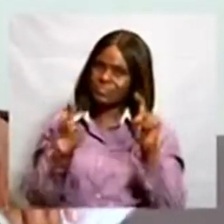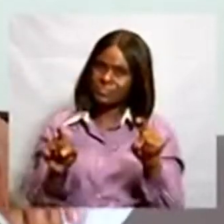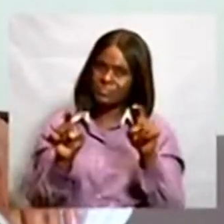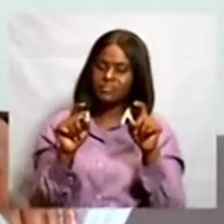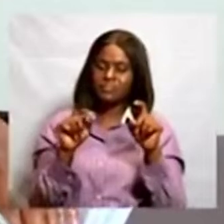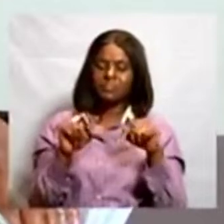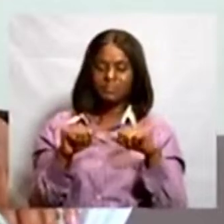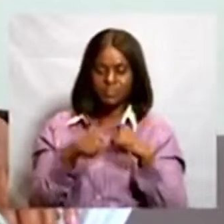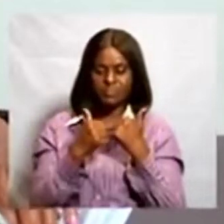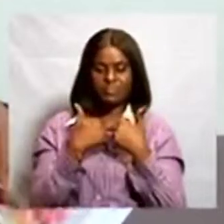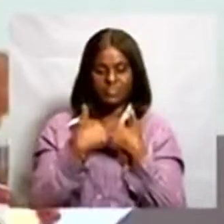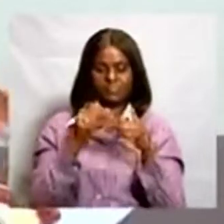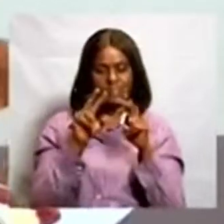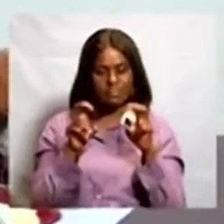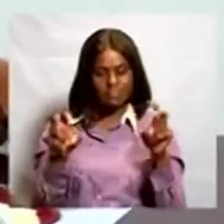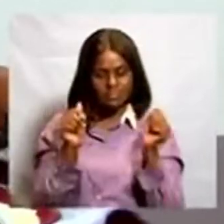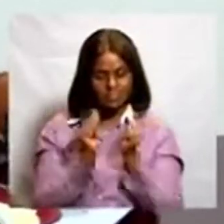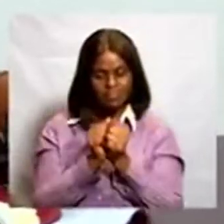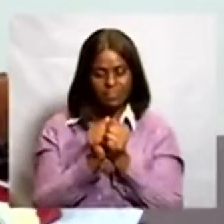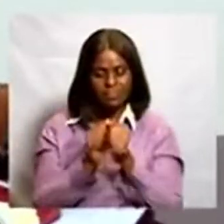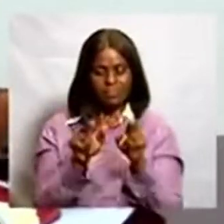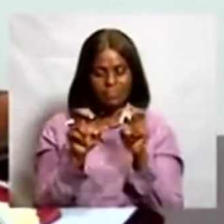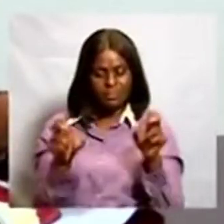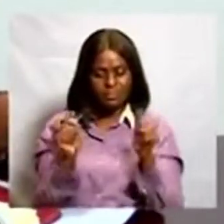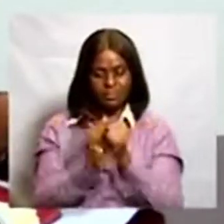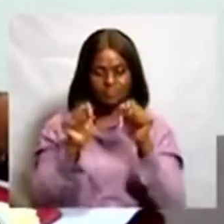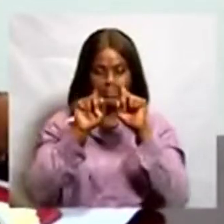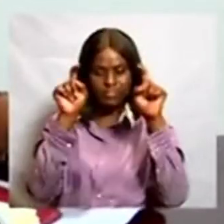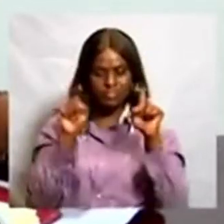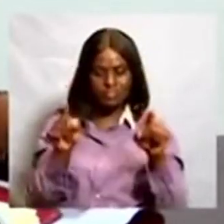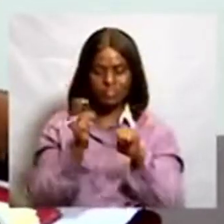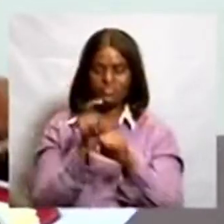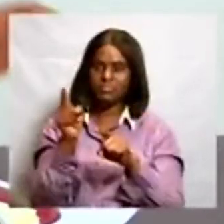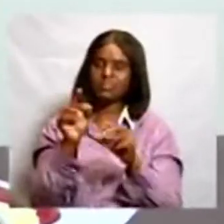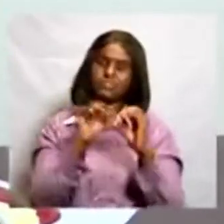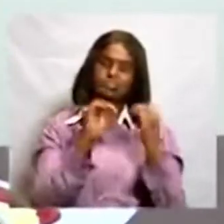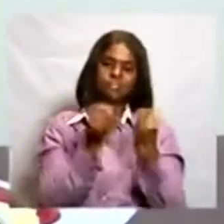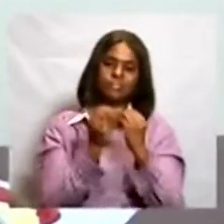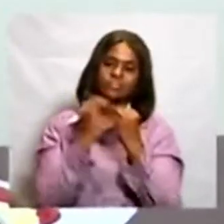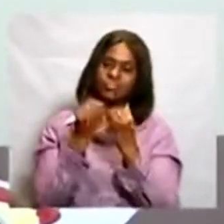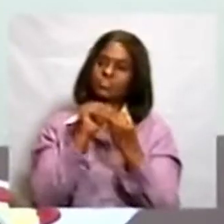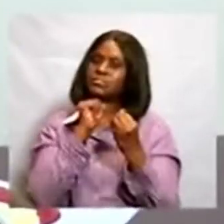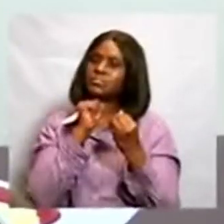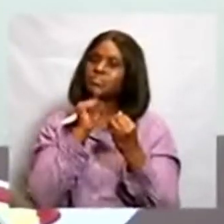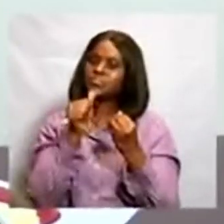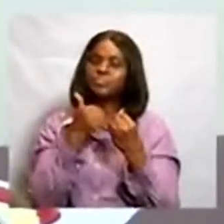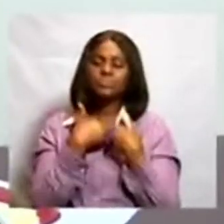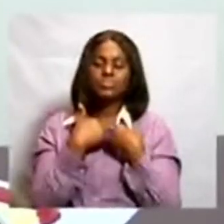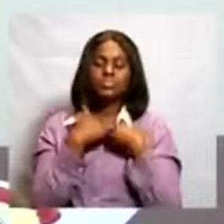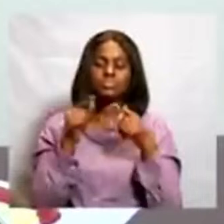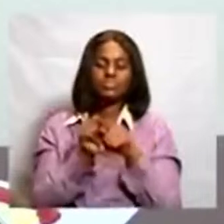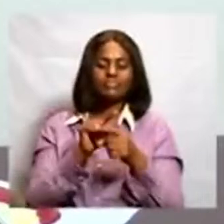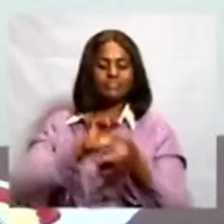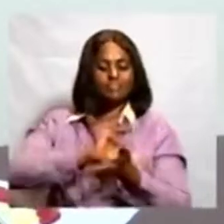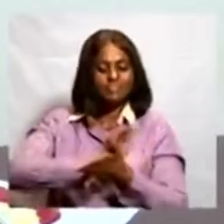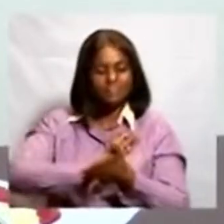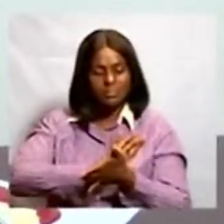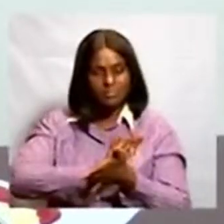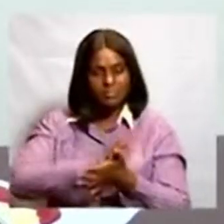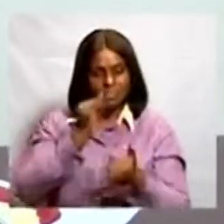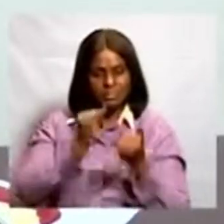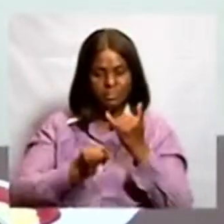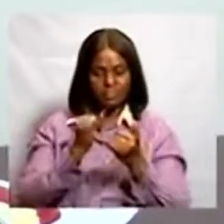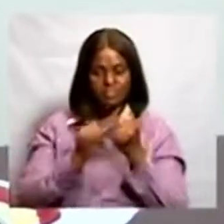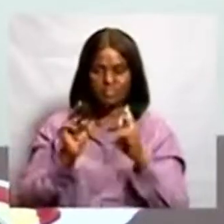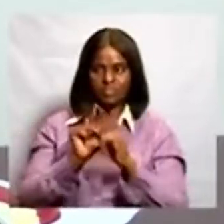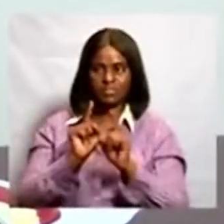we just have to verify with the certificate from the awarding body. So we won't have to do the complete verification also of